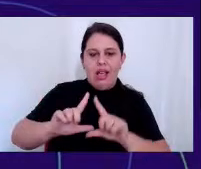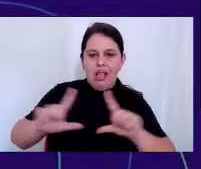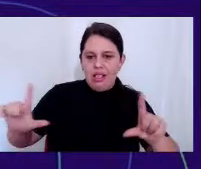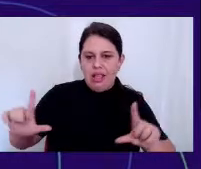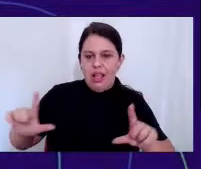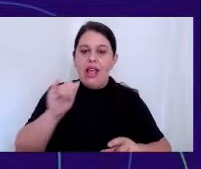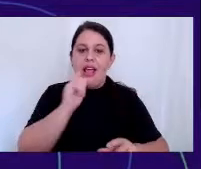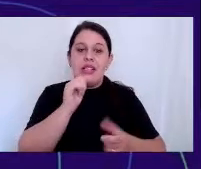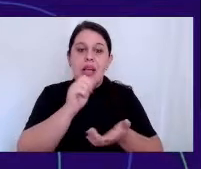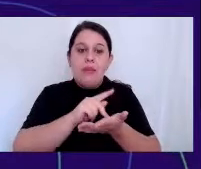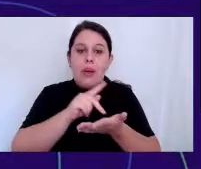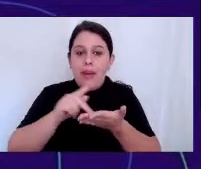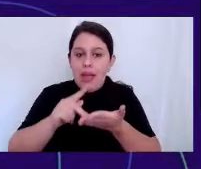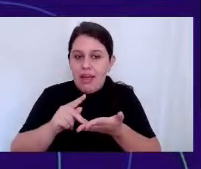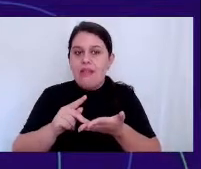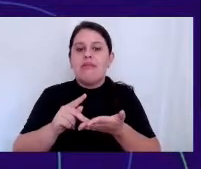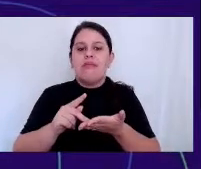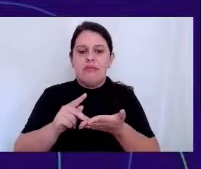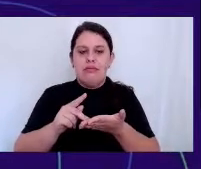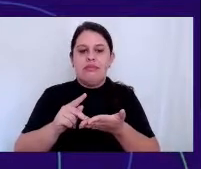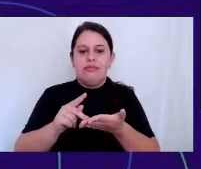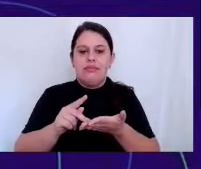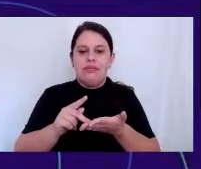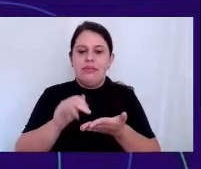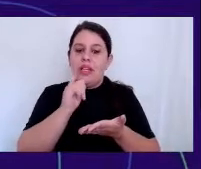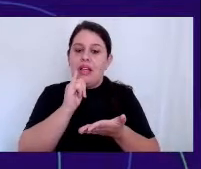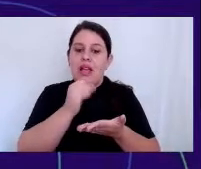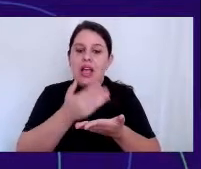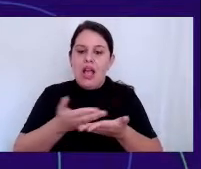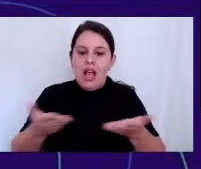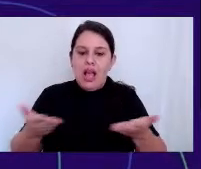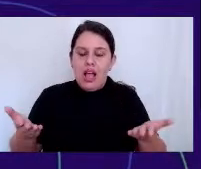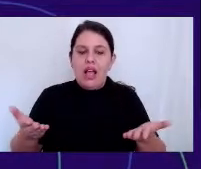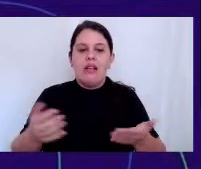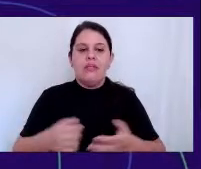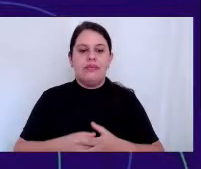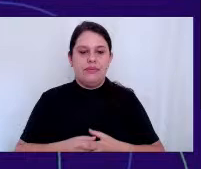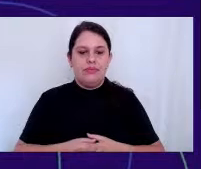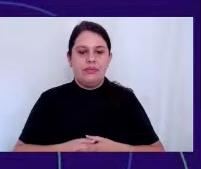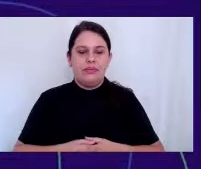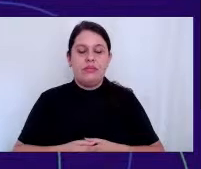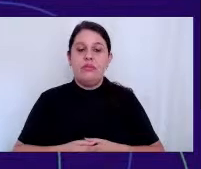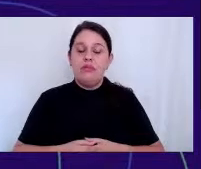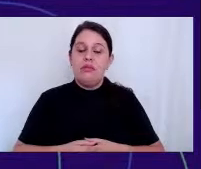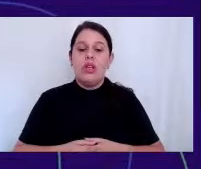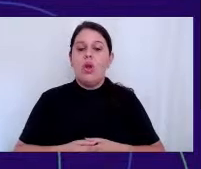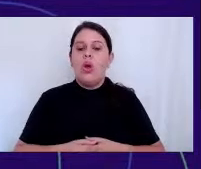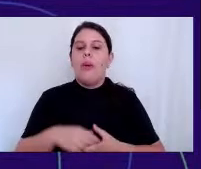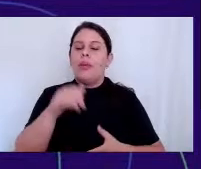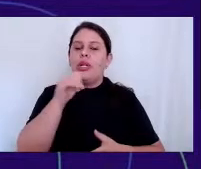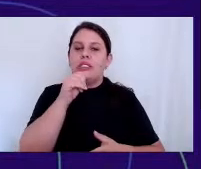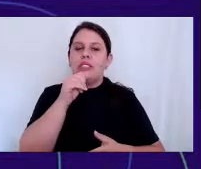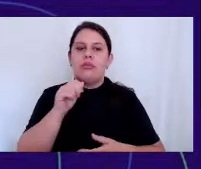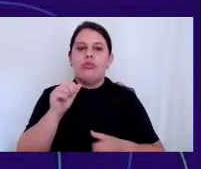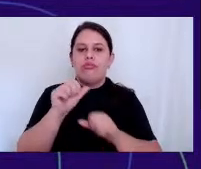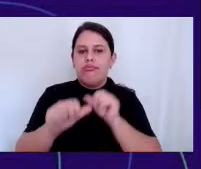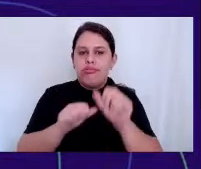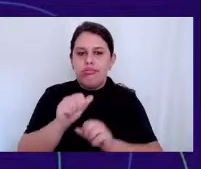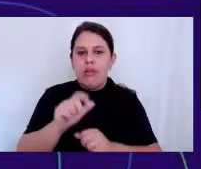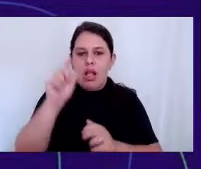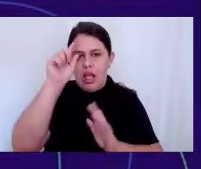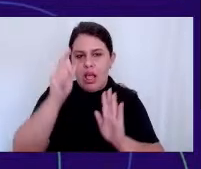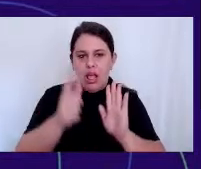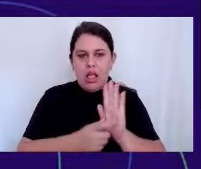utilize an AI generator, an AI chatbot. And some are free and some are not free, and some